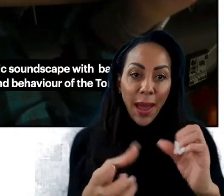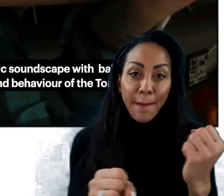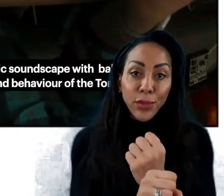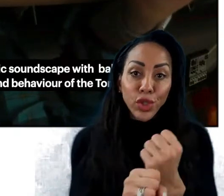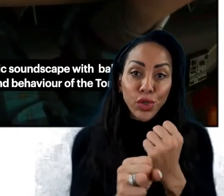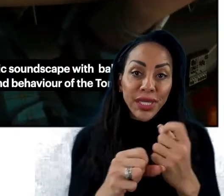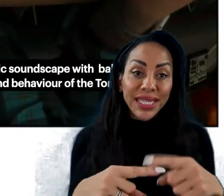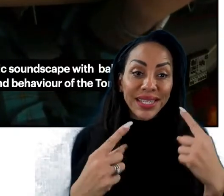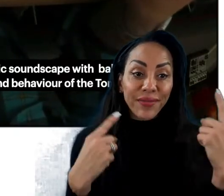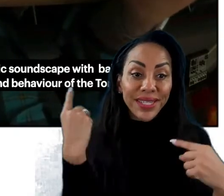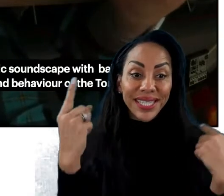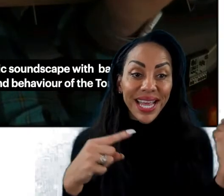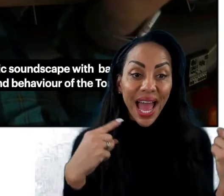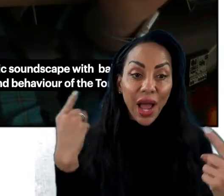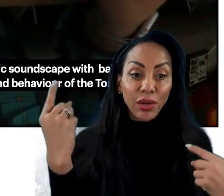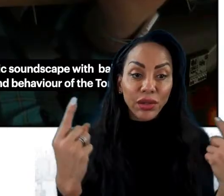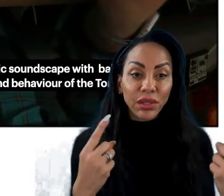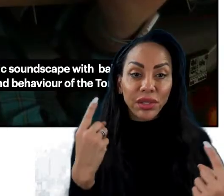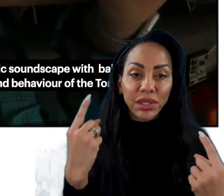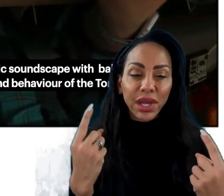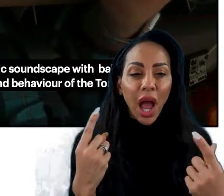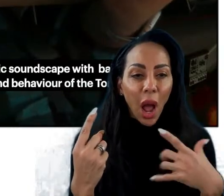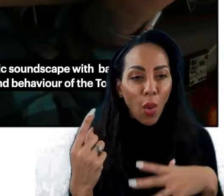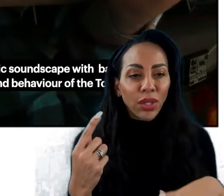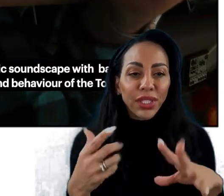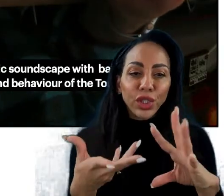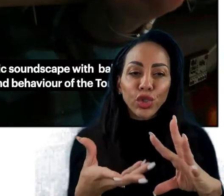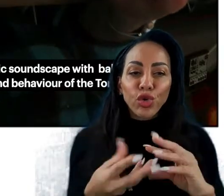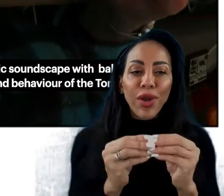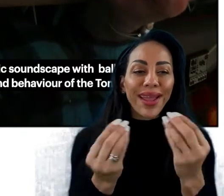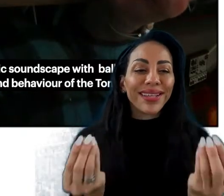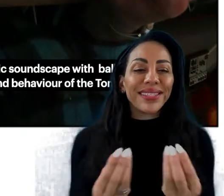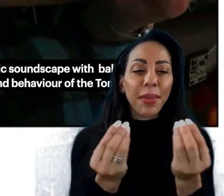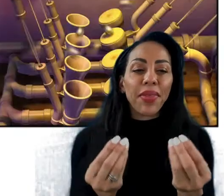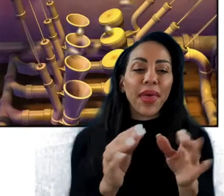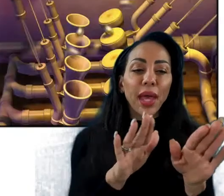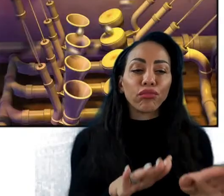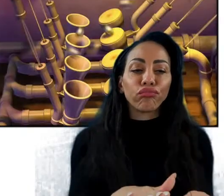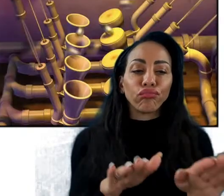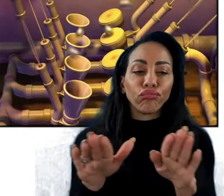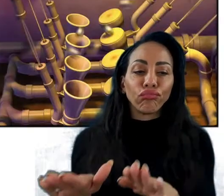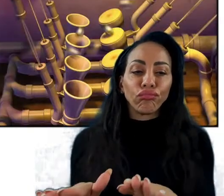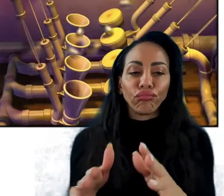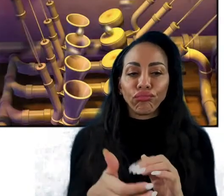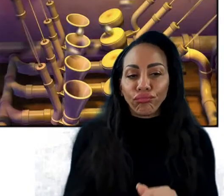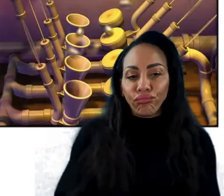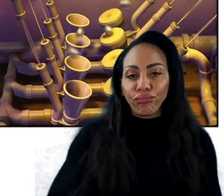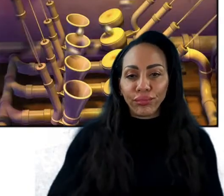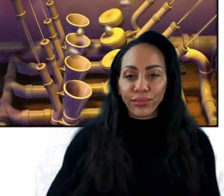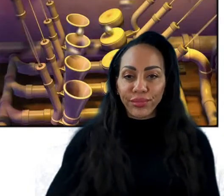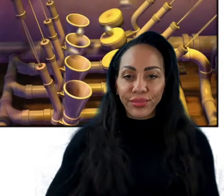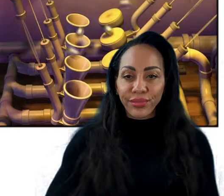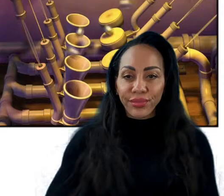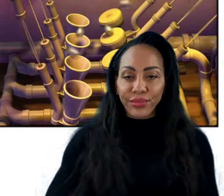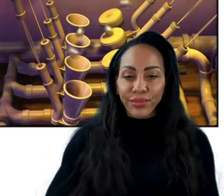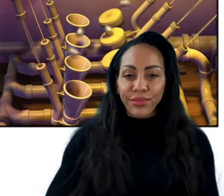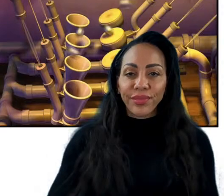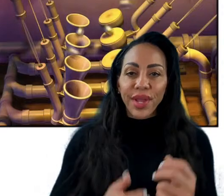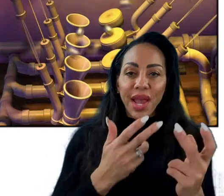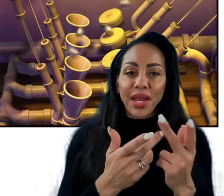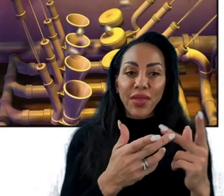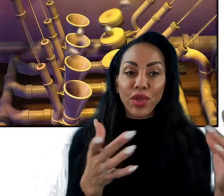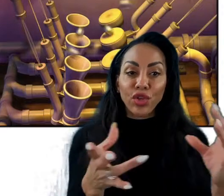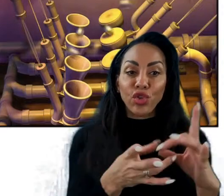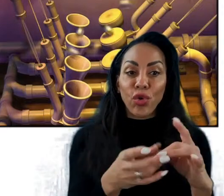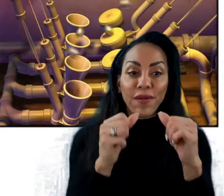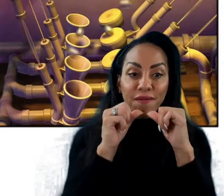create something vaguely ambient. So that's the OP1. Another joint favourite of ours. Has anyone